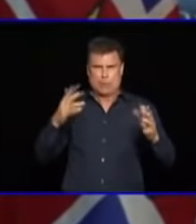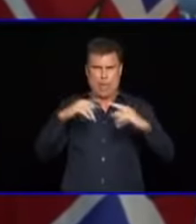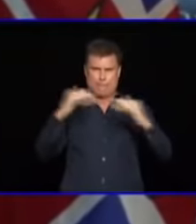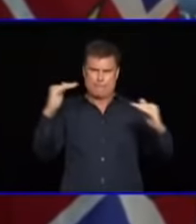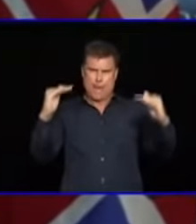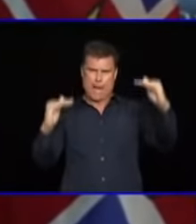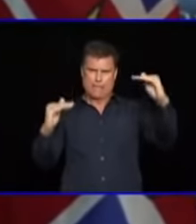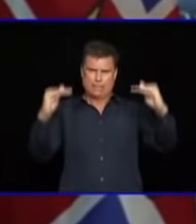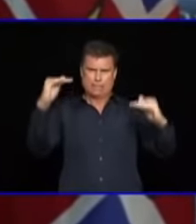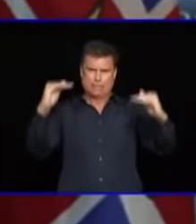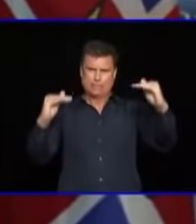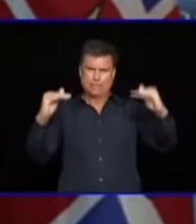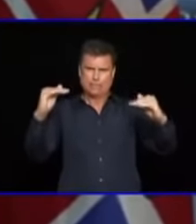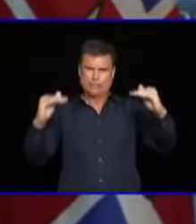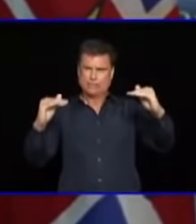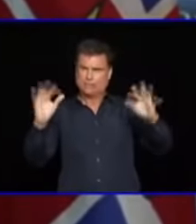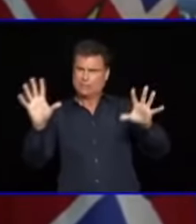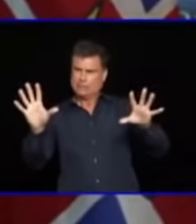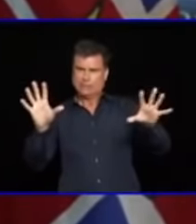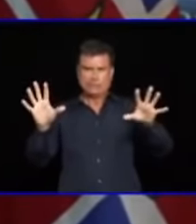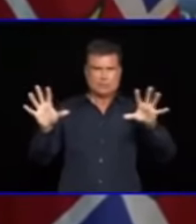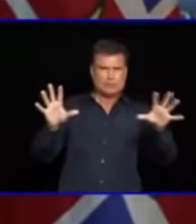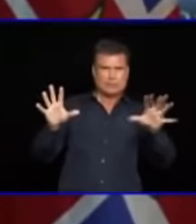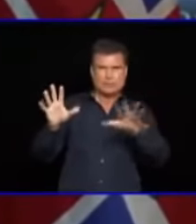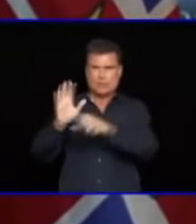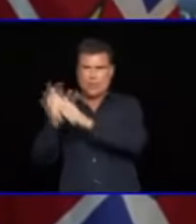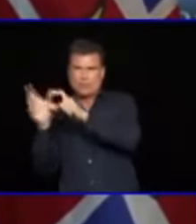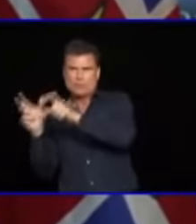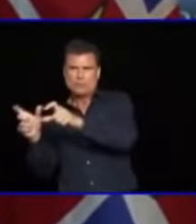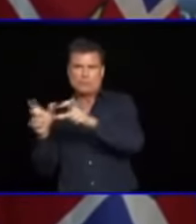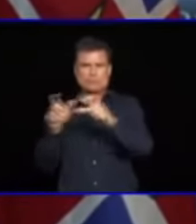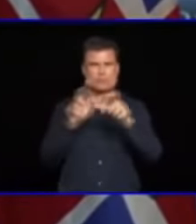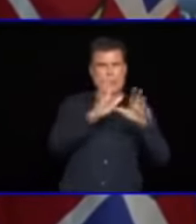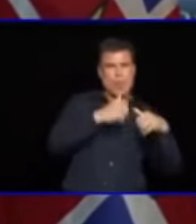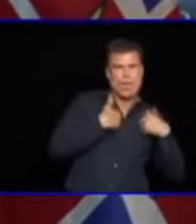are taking the precautions that we know work.